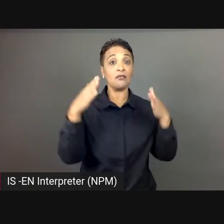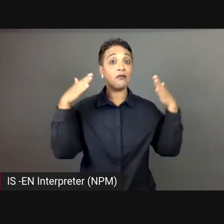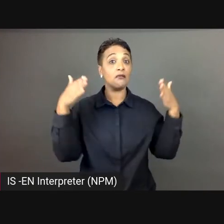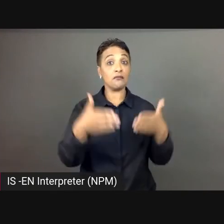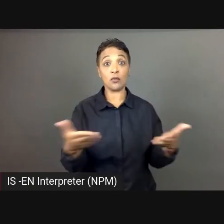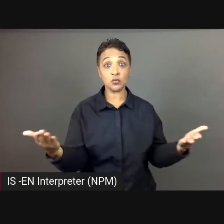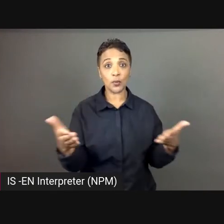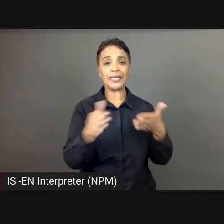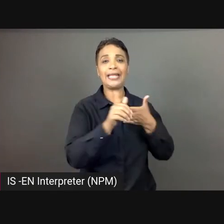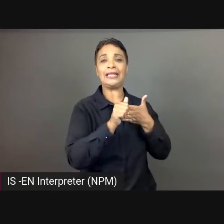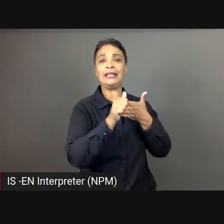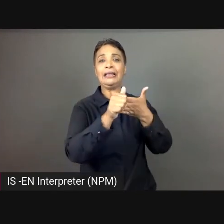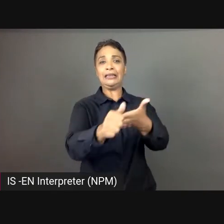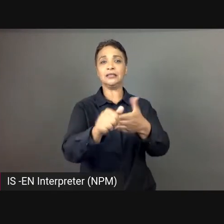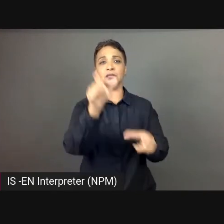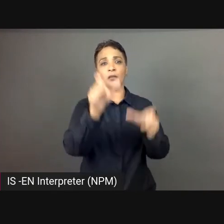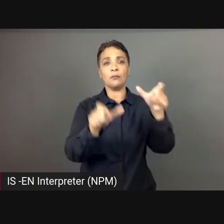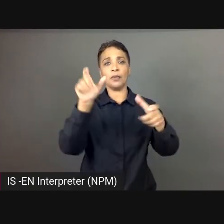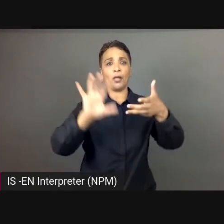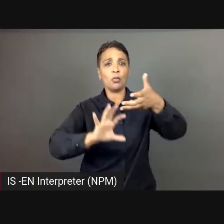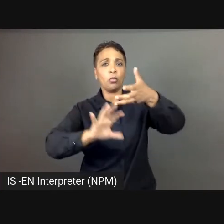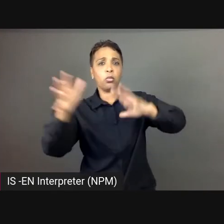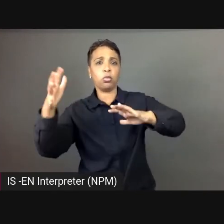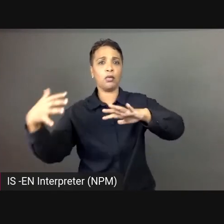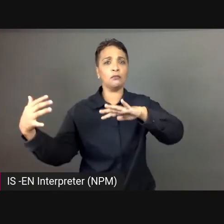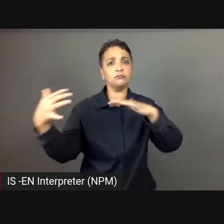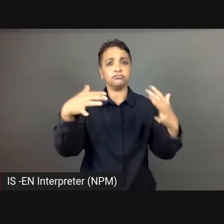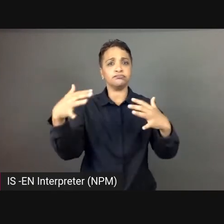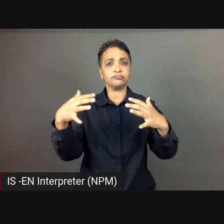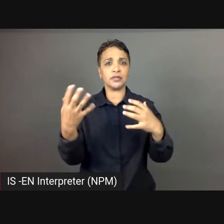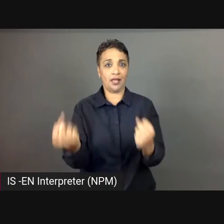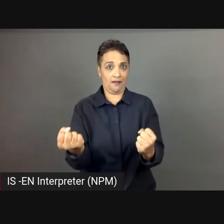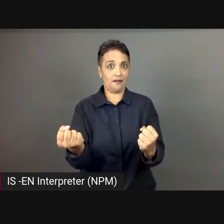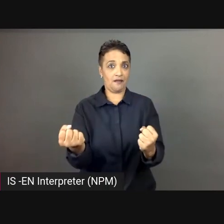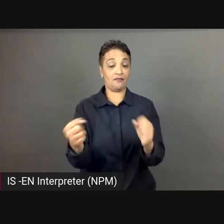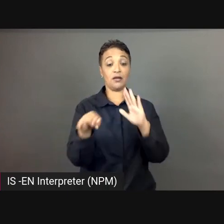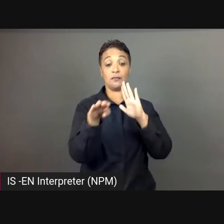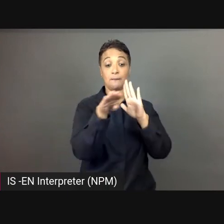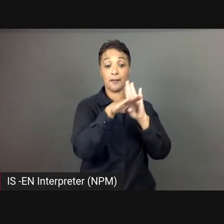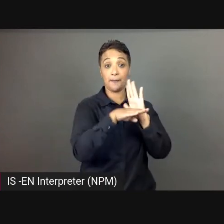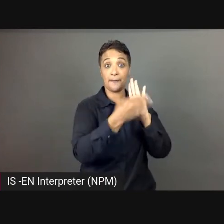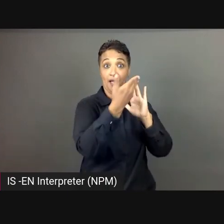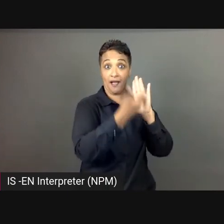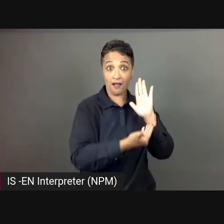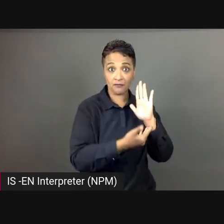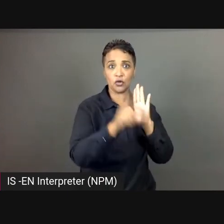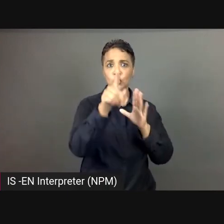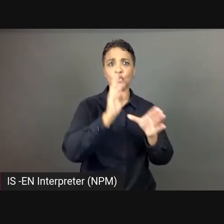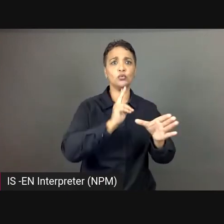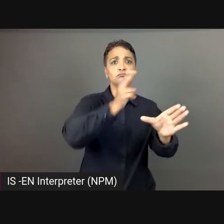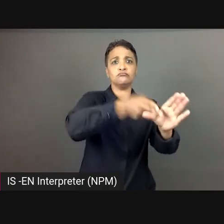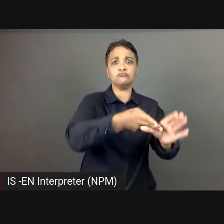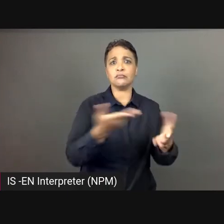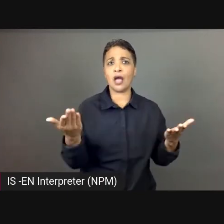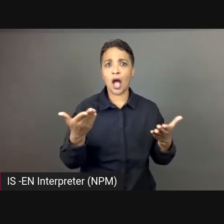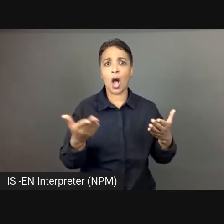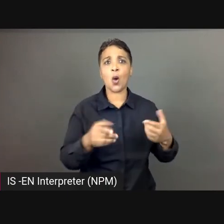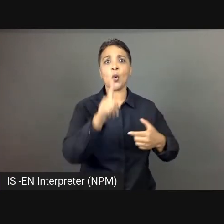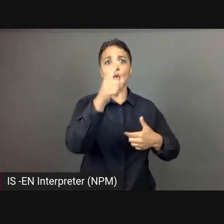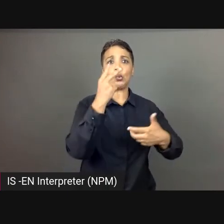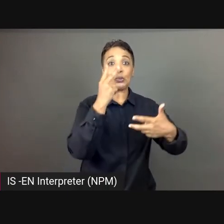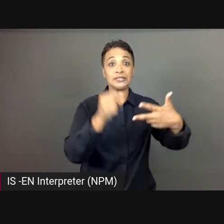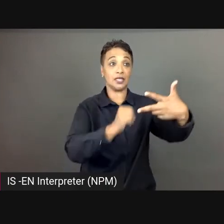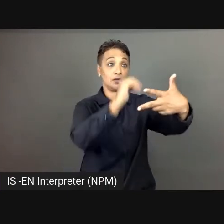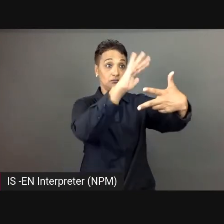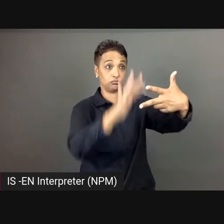affected by crisis. These are listed on the agenda. And to join, you have to go to the stage, select your chosen workshop, and